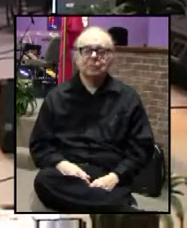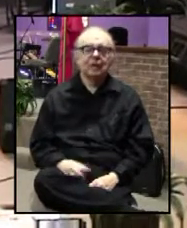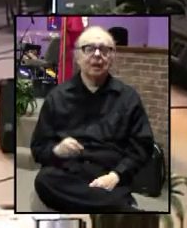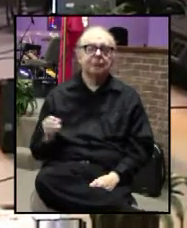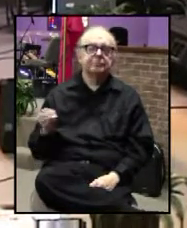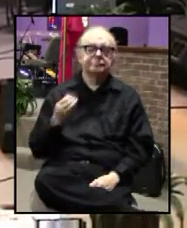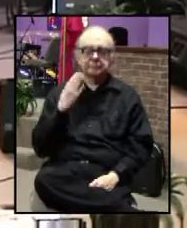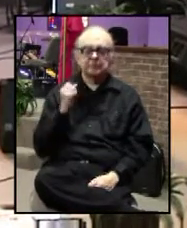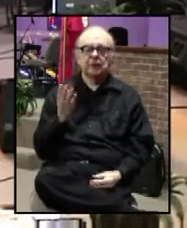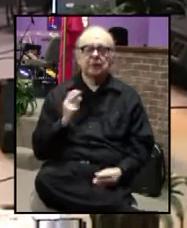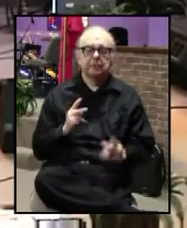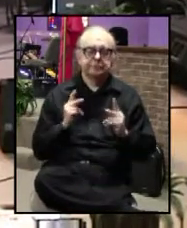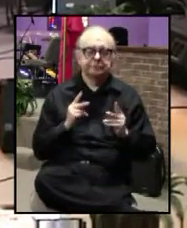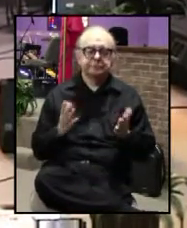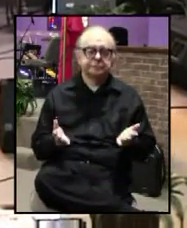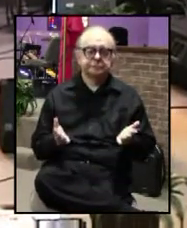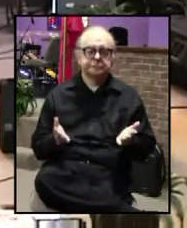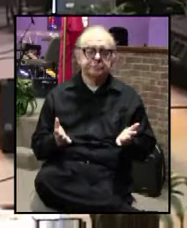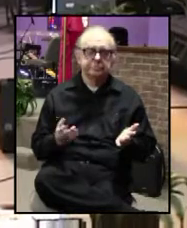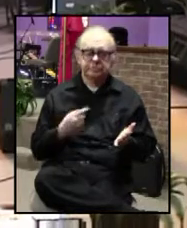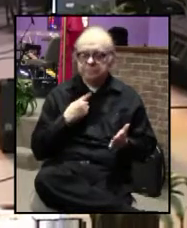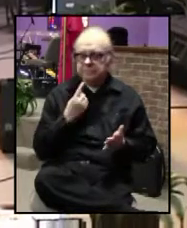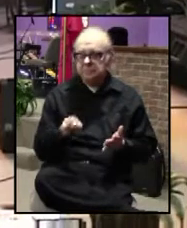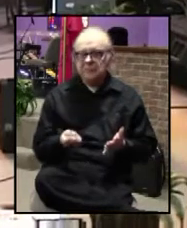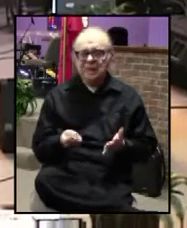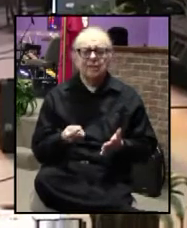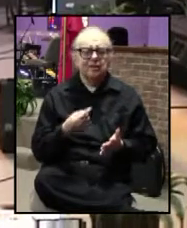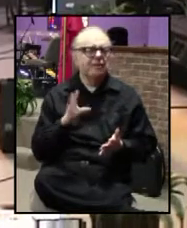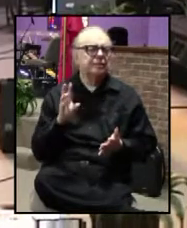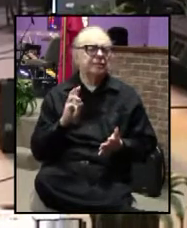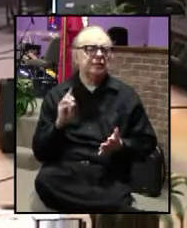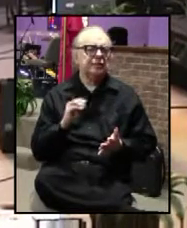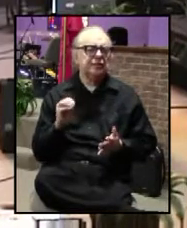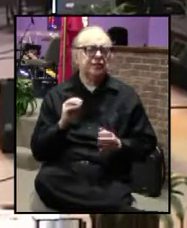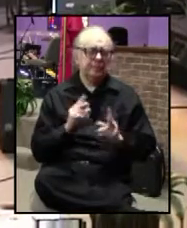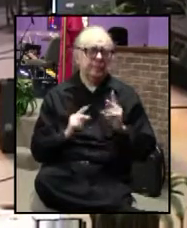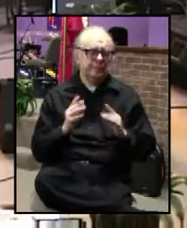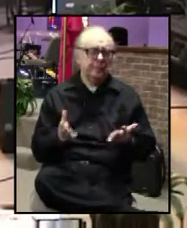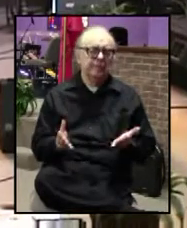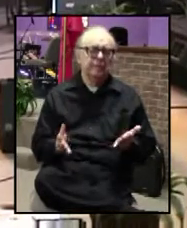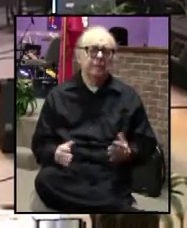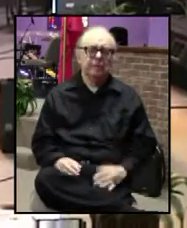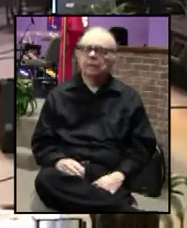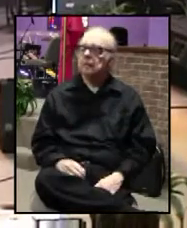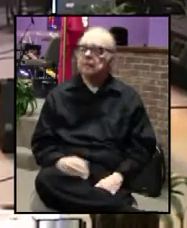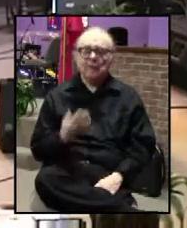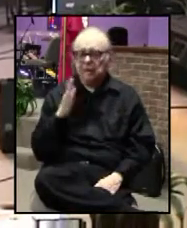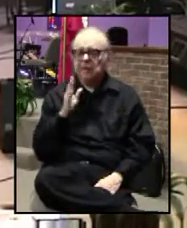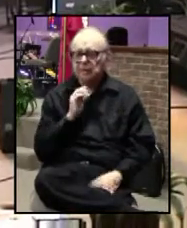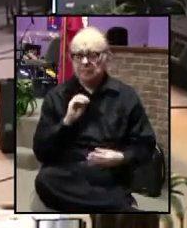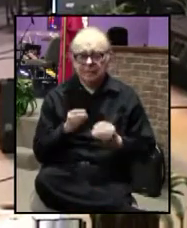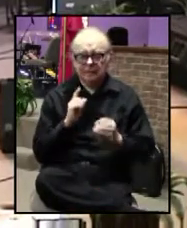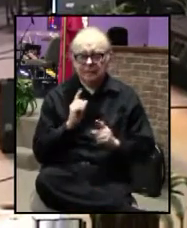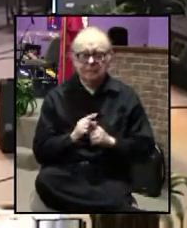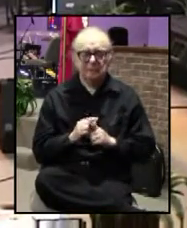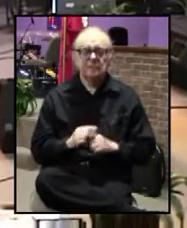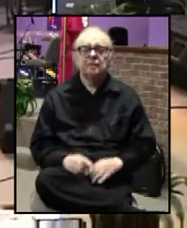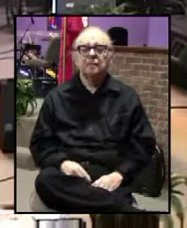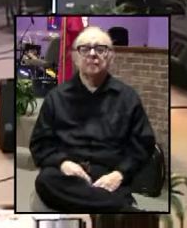So I don't know how many people are here, but let's say there's 60. Okay, in here, I don't know. But let's just say there